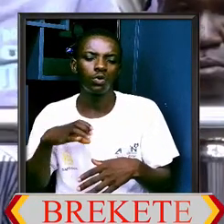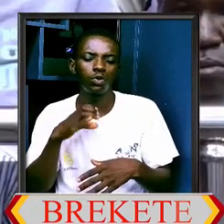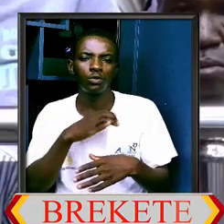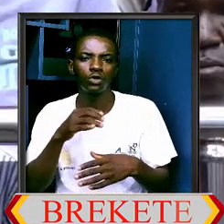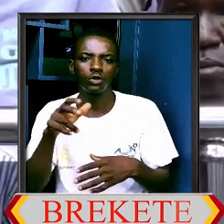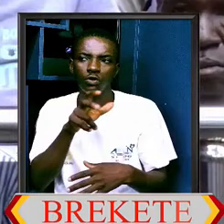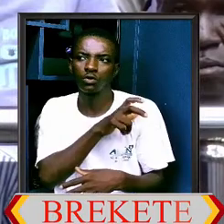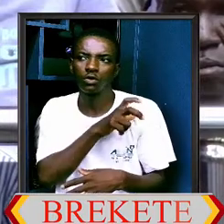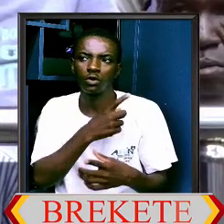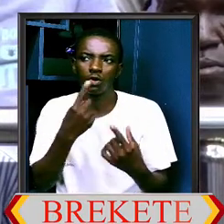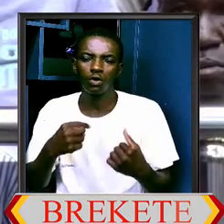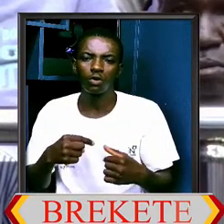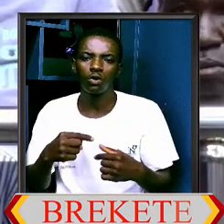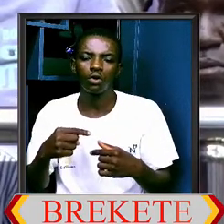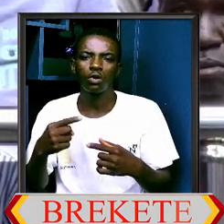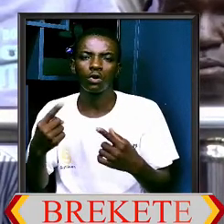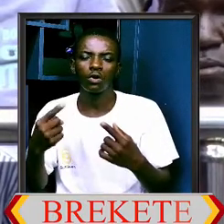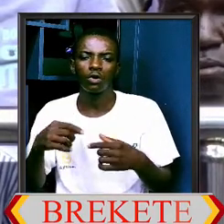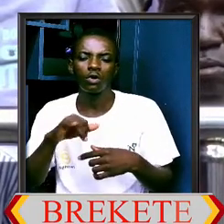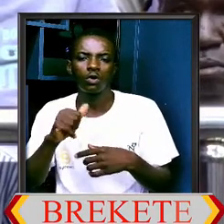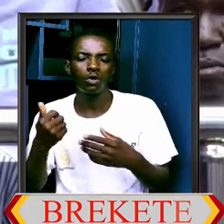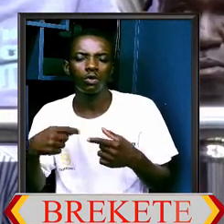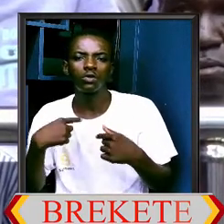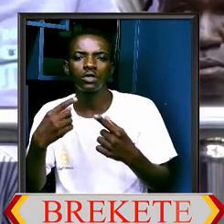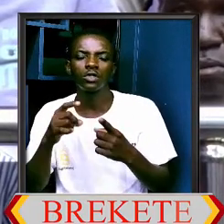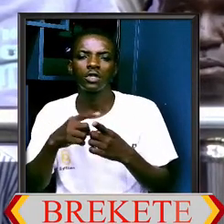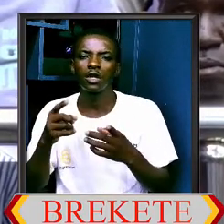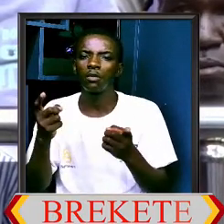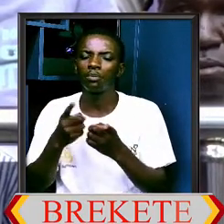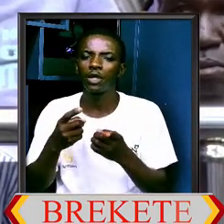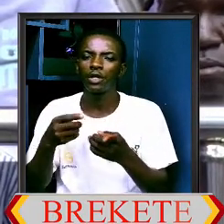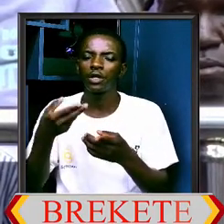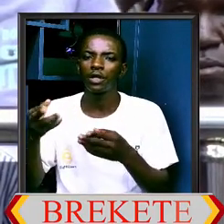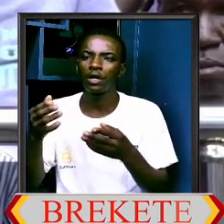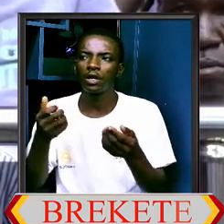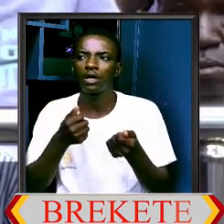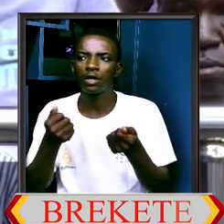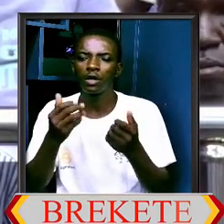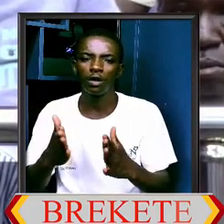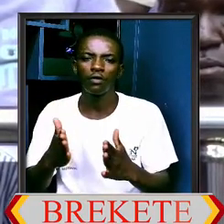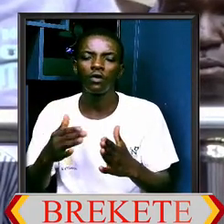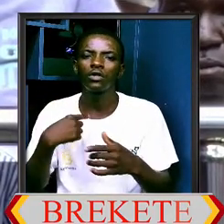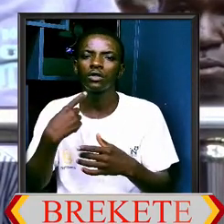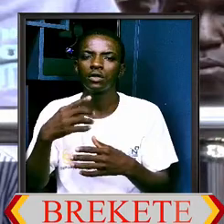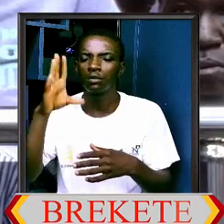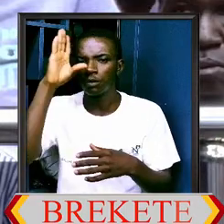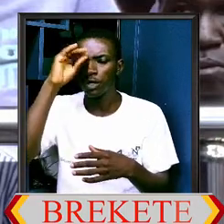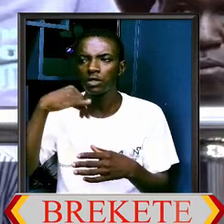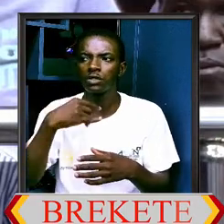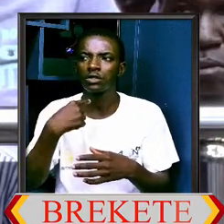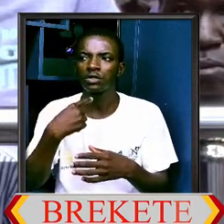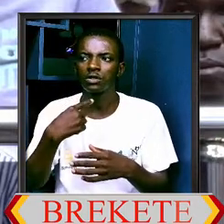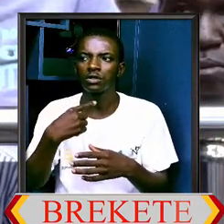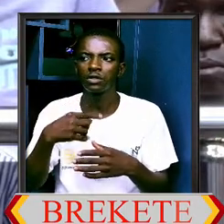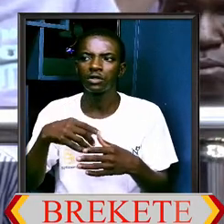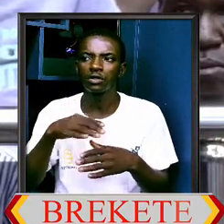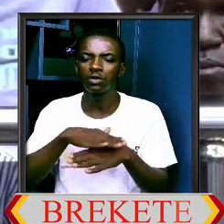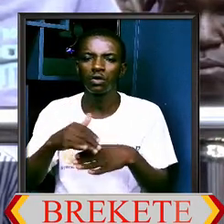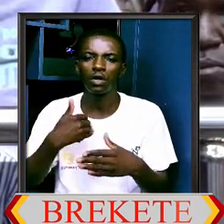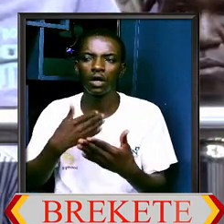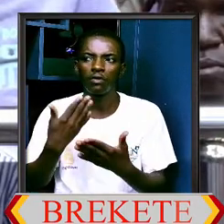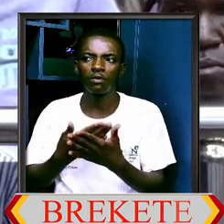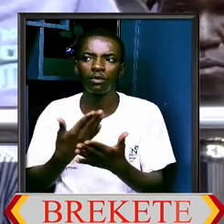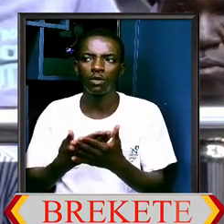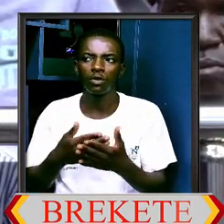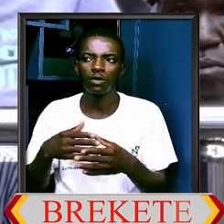of police that came. The other one, the next I should meet their driver. And I meet the man. I say, don't have money. That